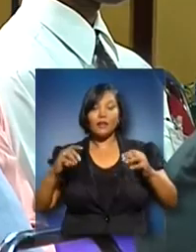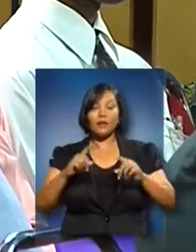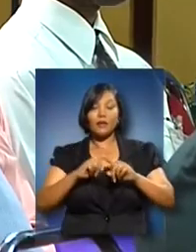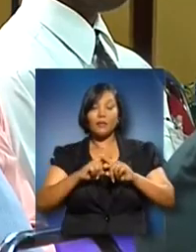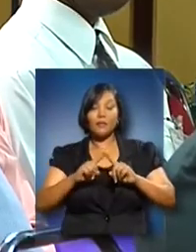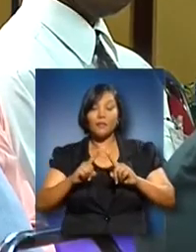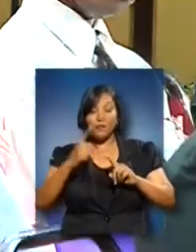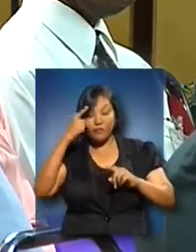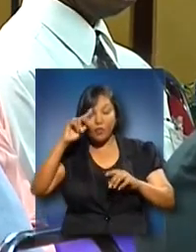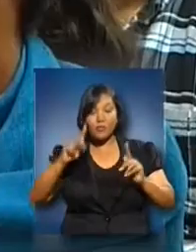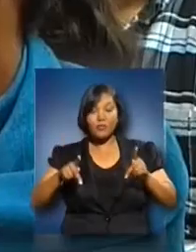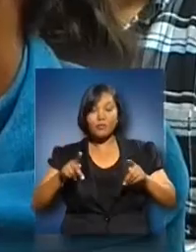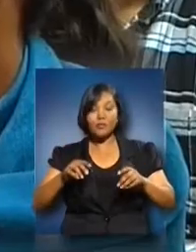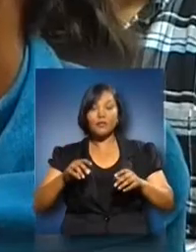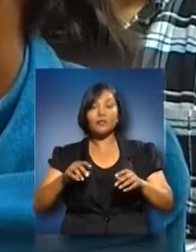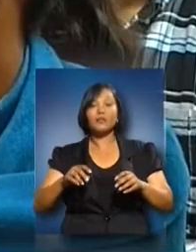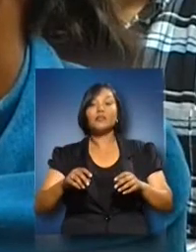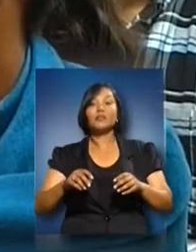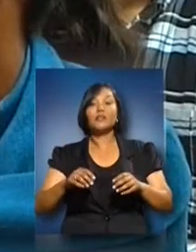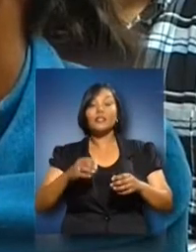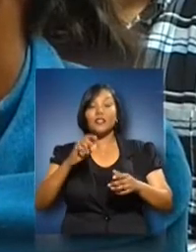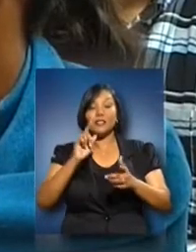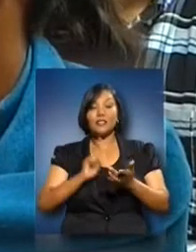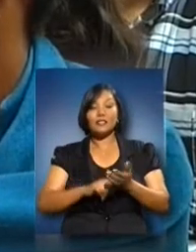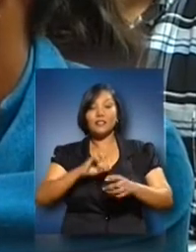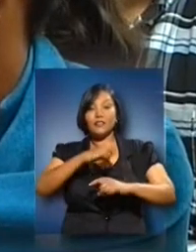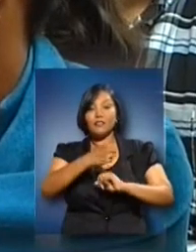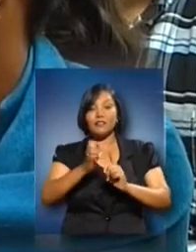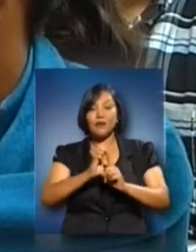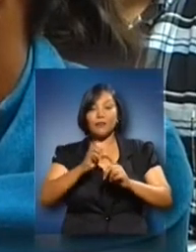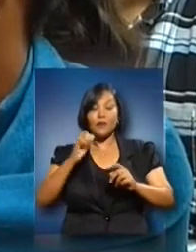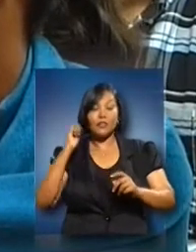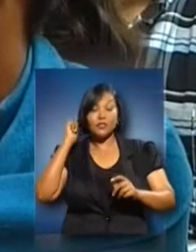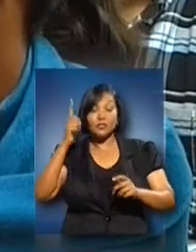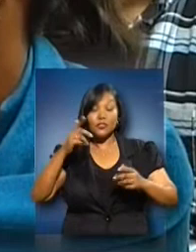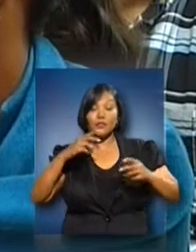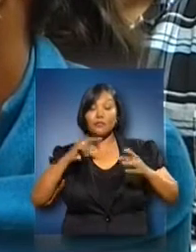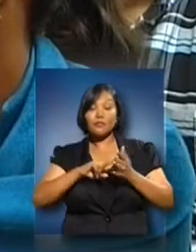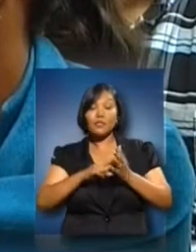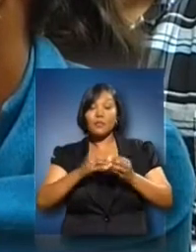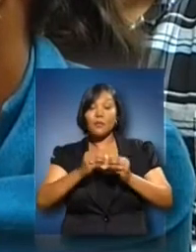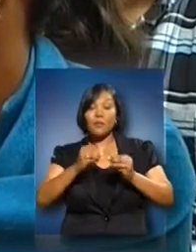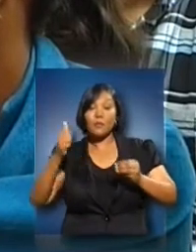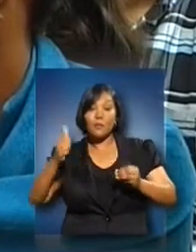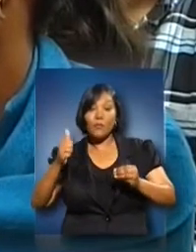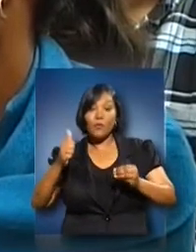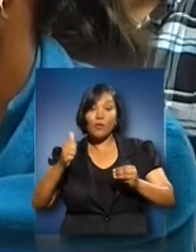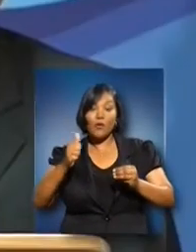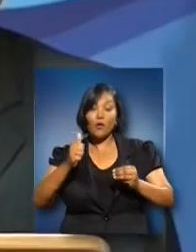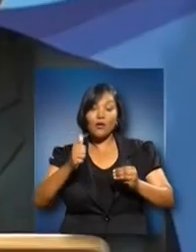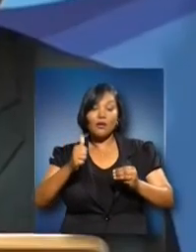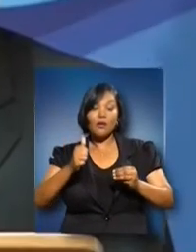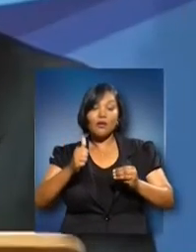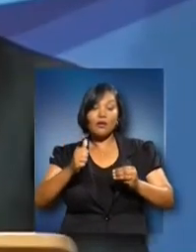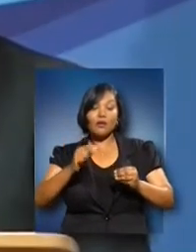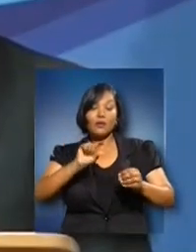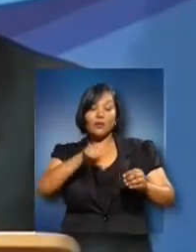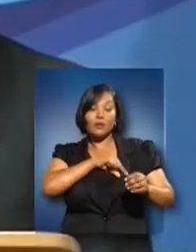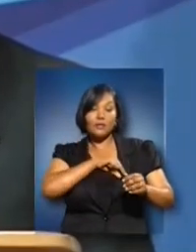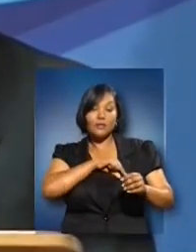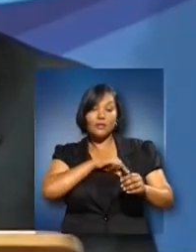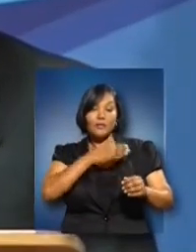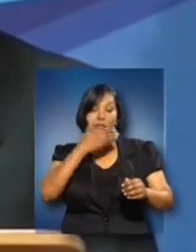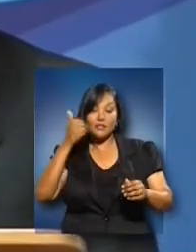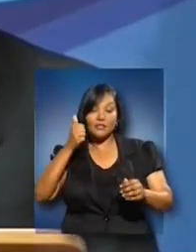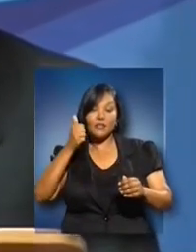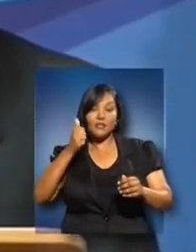these services, this environment should result in lower prices, better quality, more